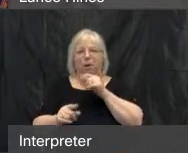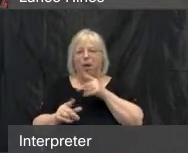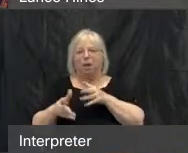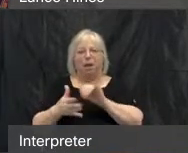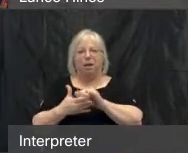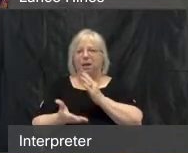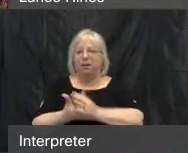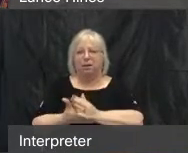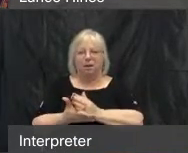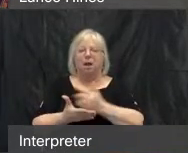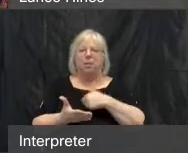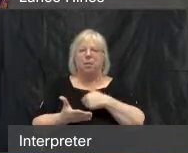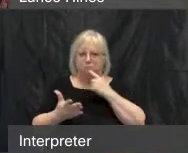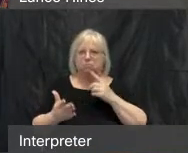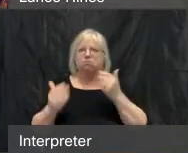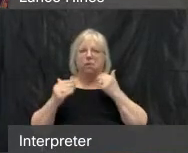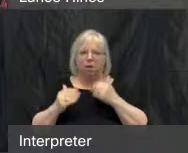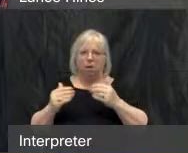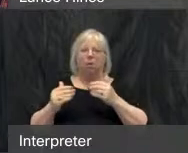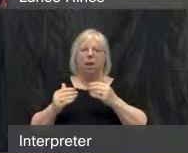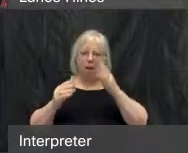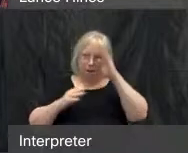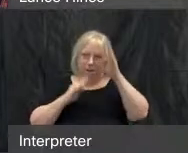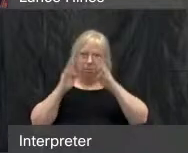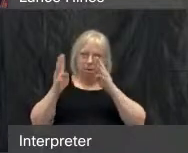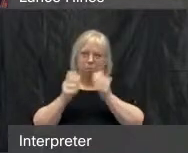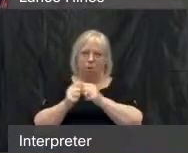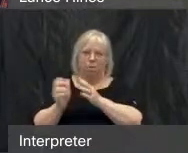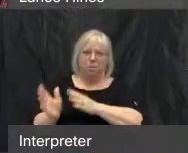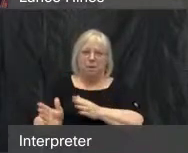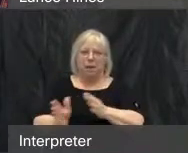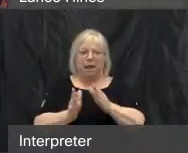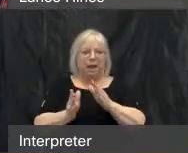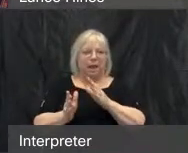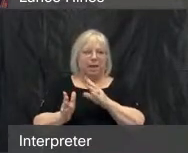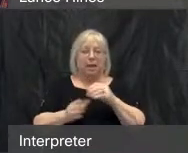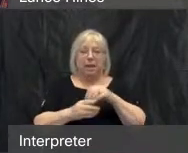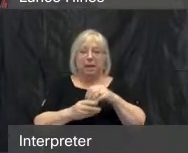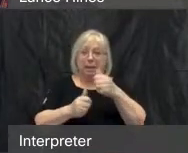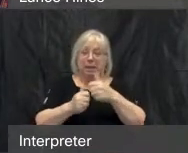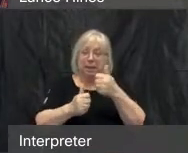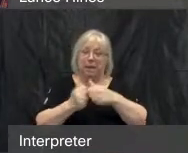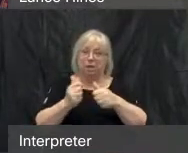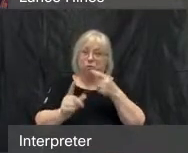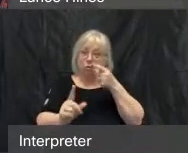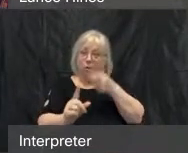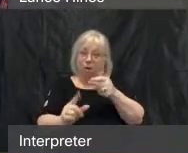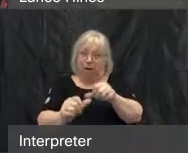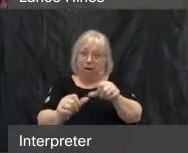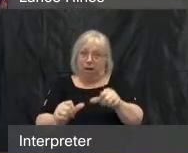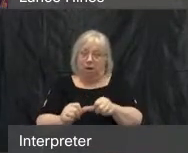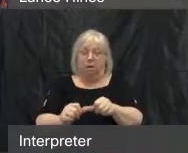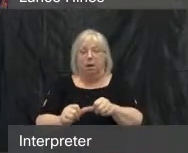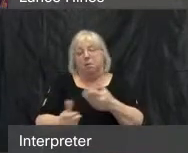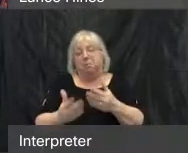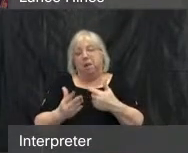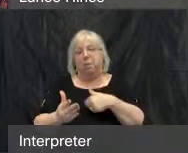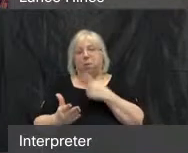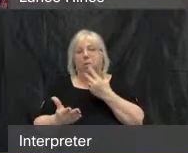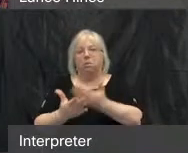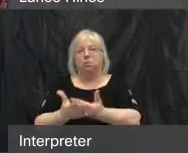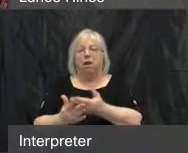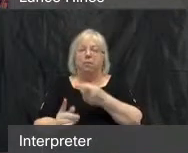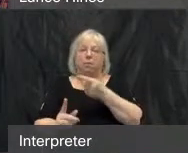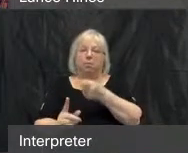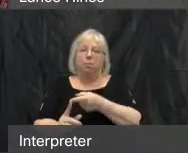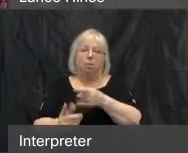us. We're going to go ahead and come up with a plan in each one of the areas, and we may come to a point, as Ken was saying,